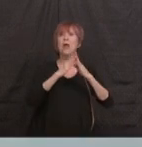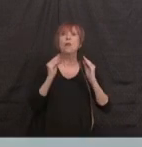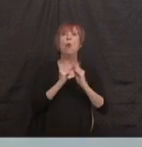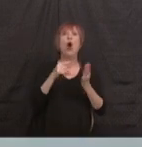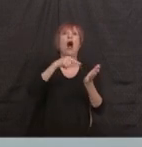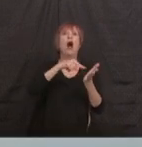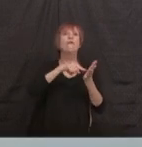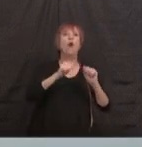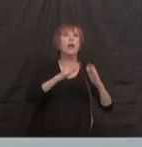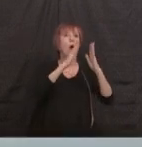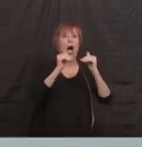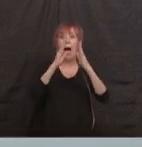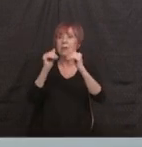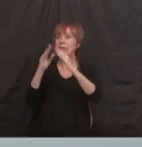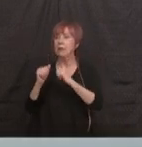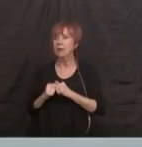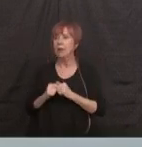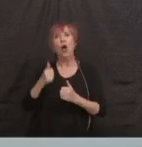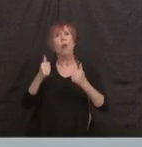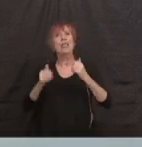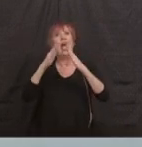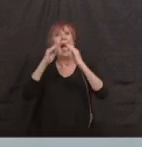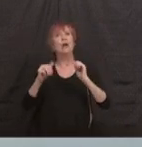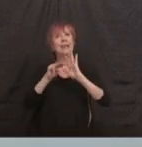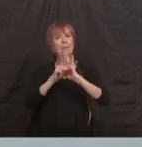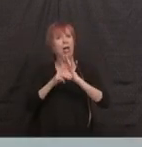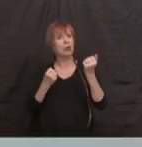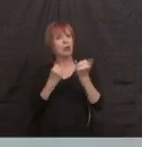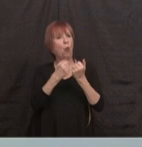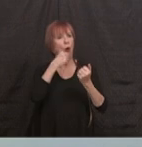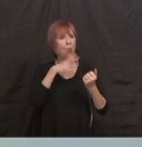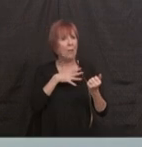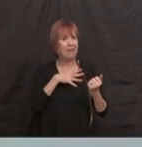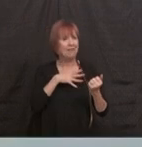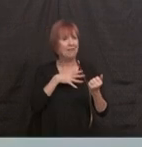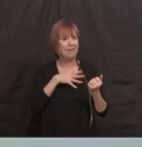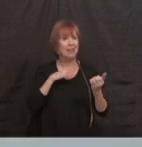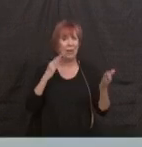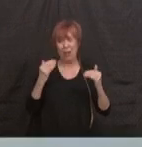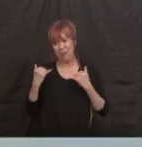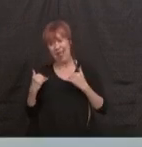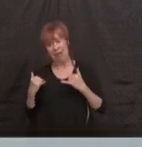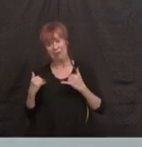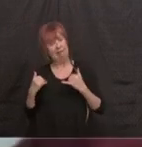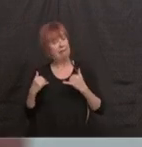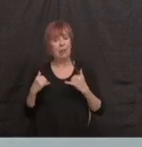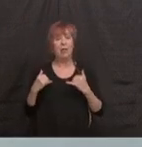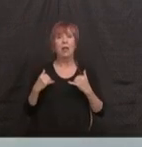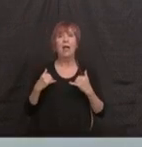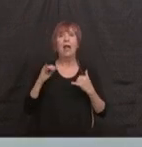what housing models might actually support women better than the current housing models that we have. You know,